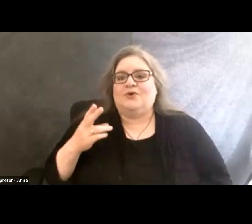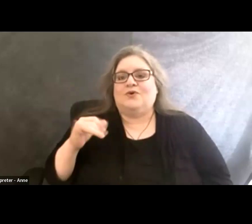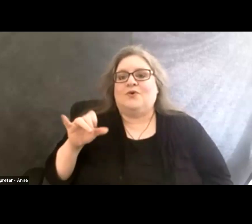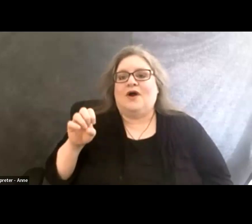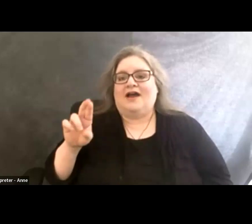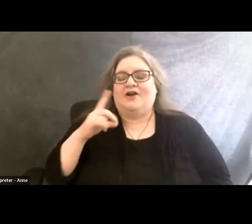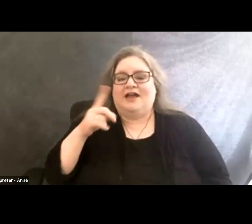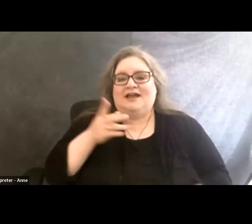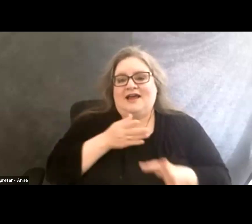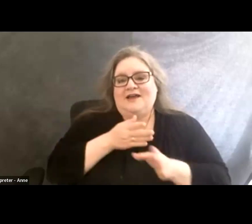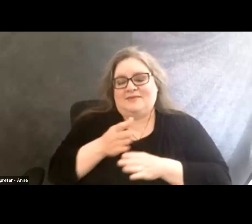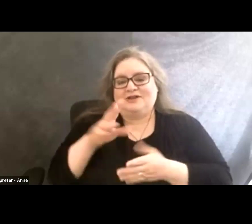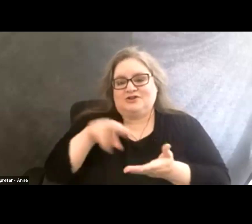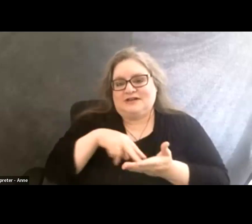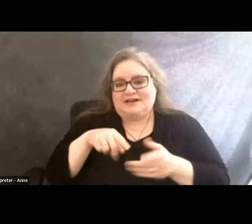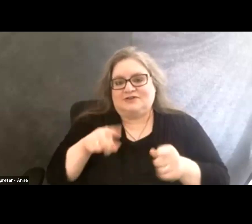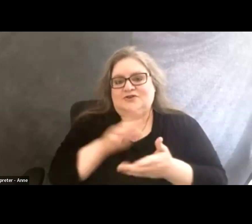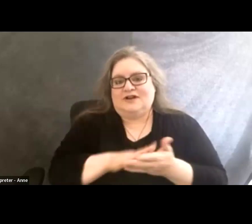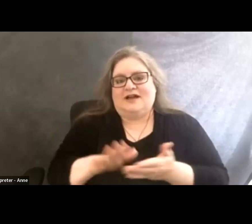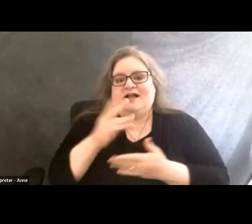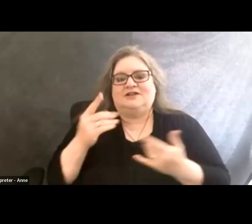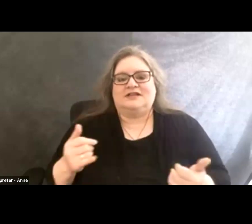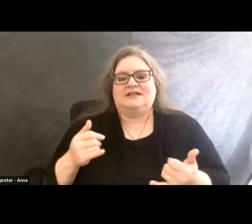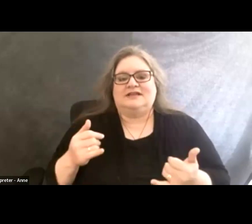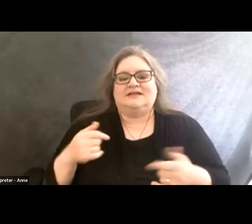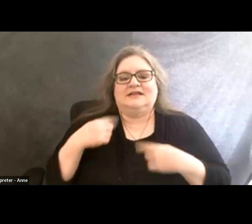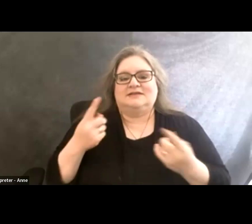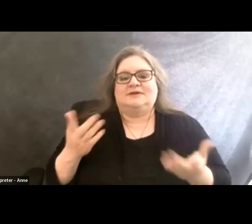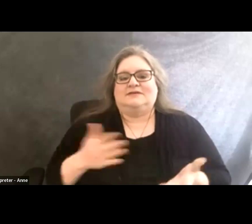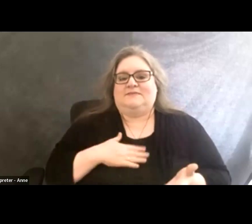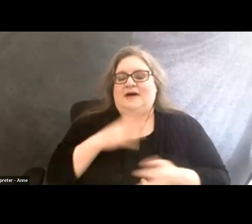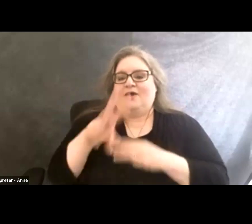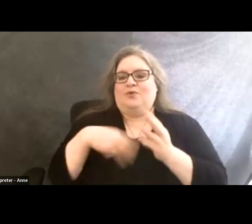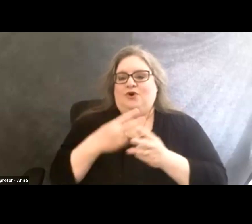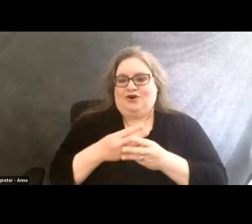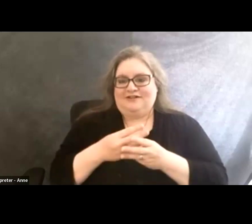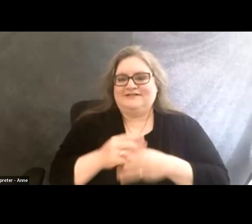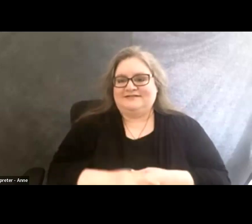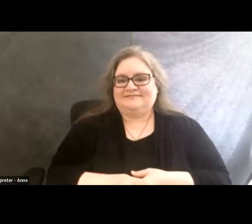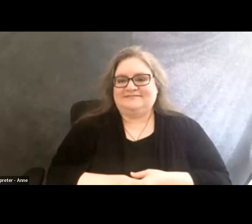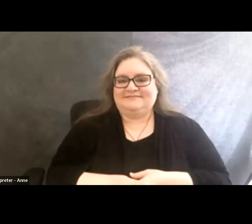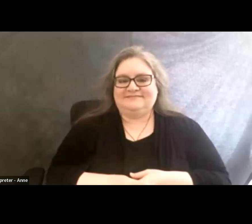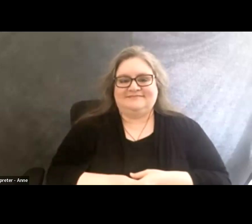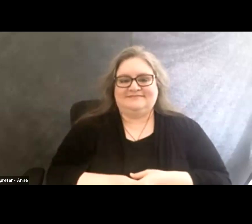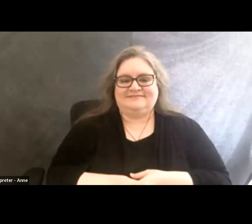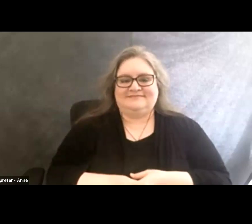said, I majored in dance in college, and this has just been my world. And so it wasn't